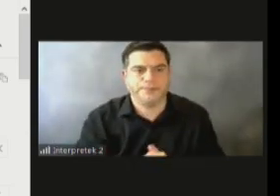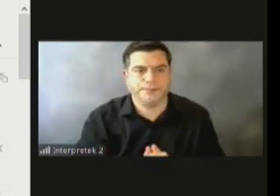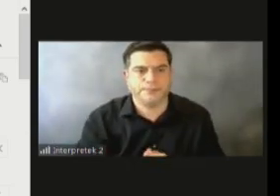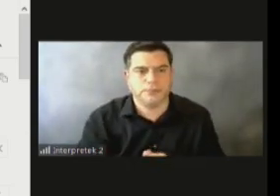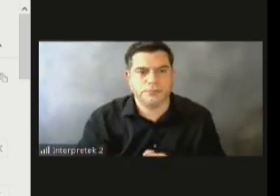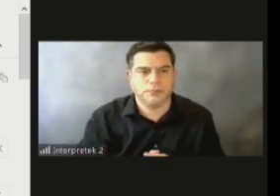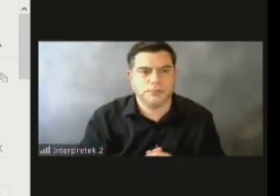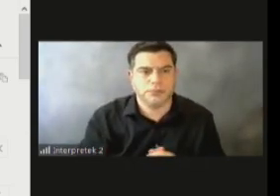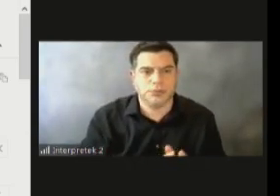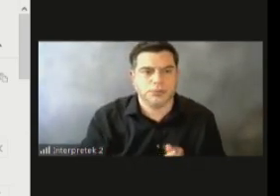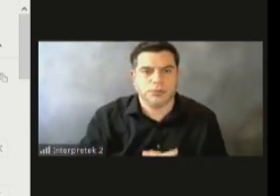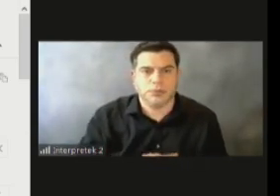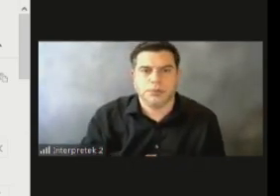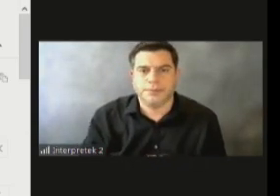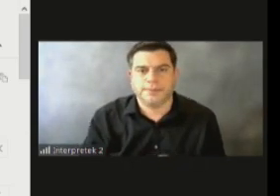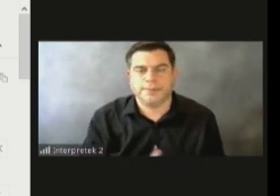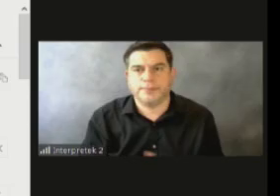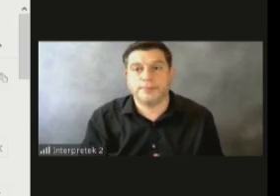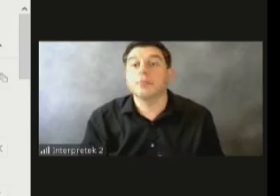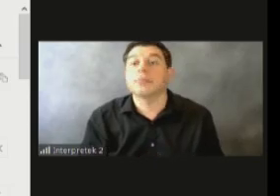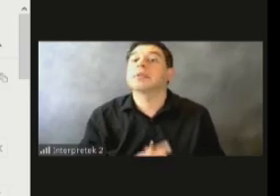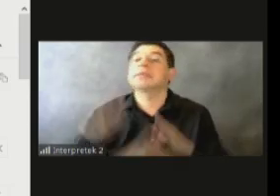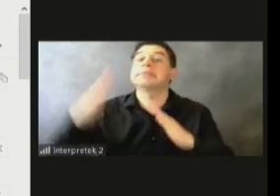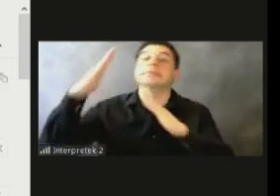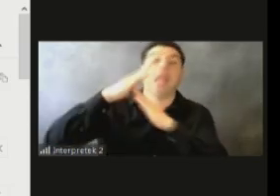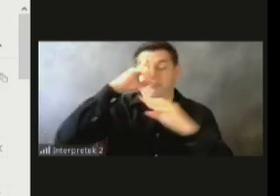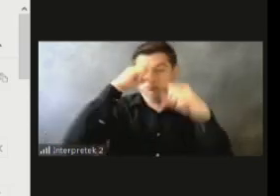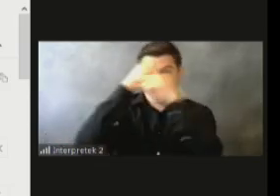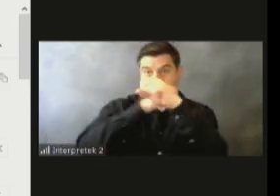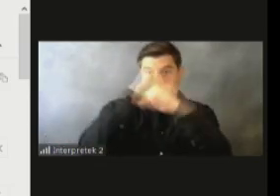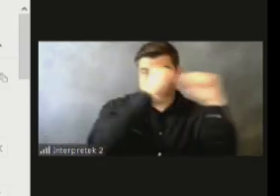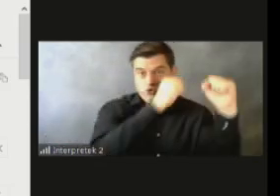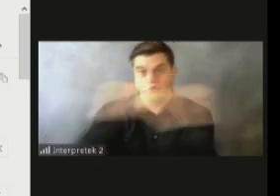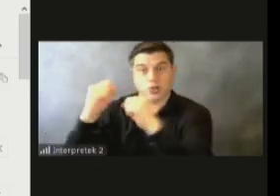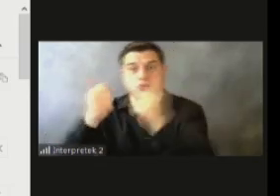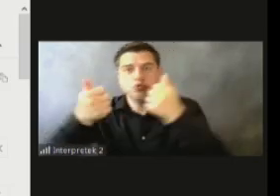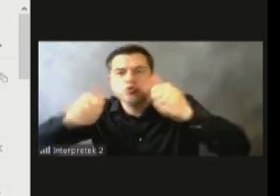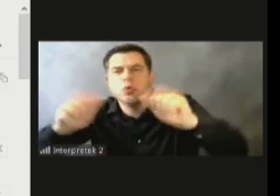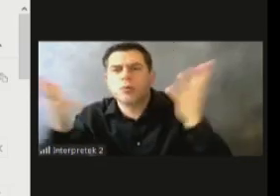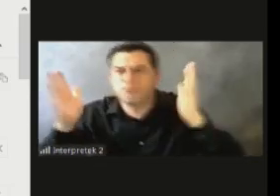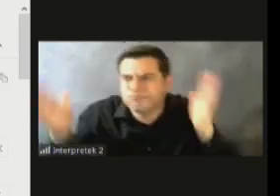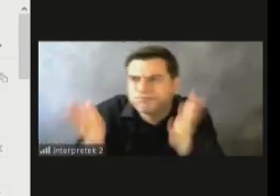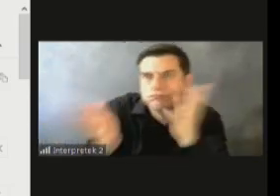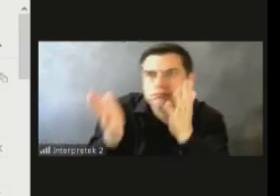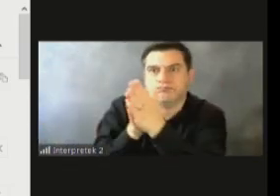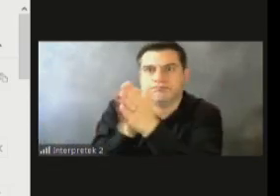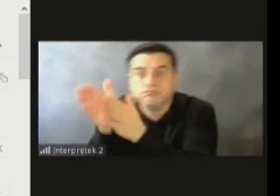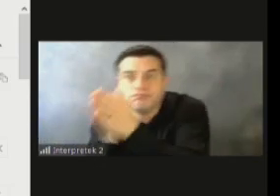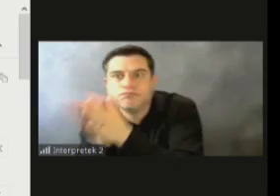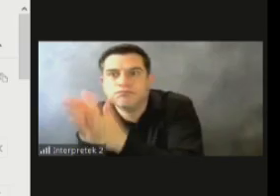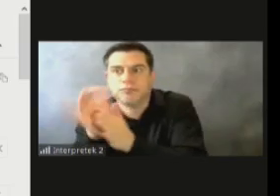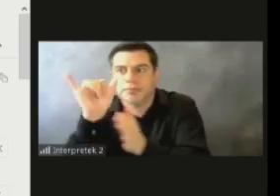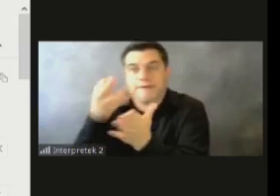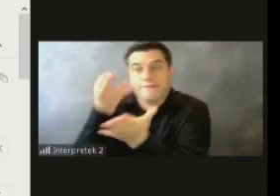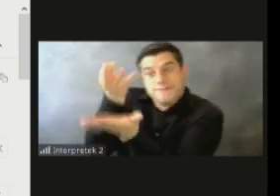So top strategy here is incentivizing and financially assisting the development of ADUs. So over the course of, right, this is